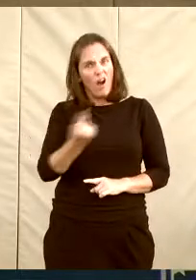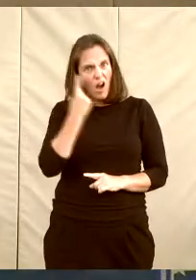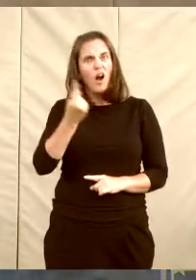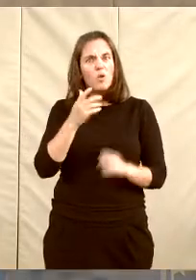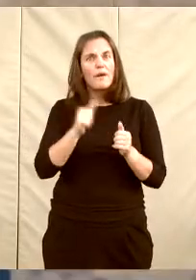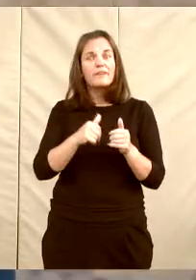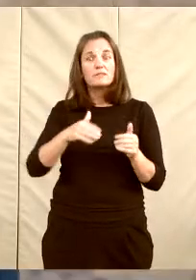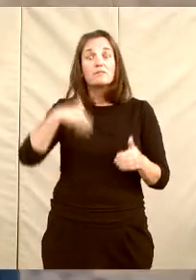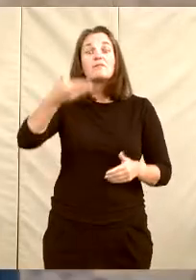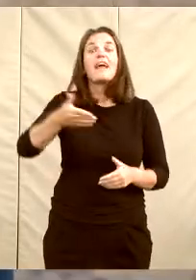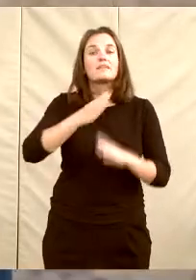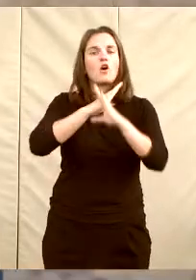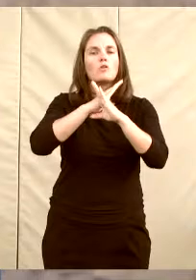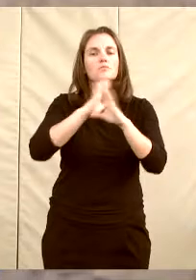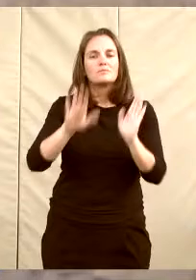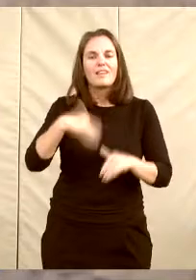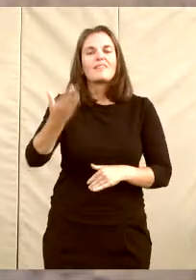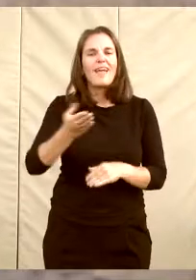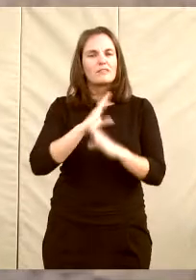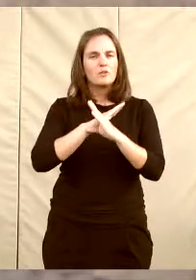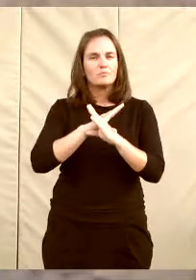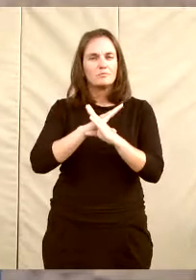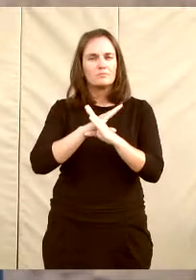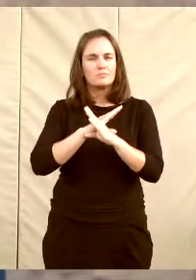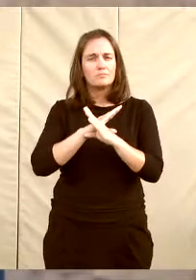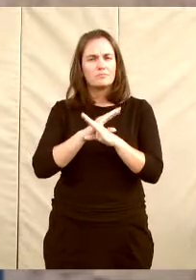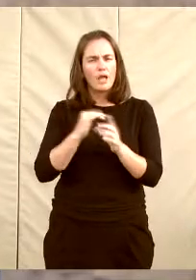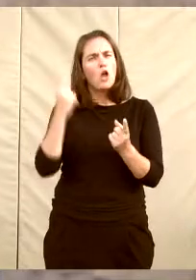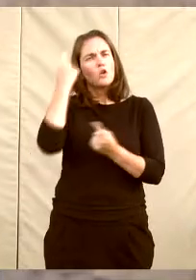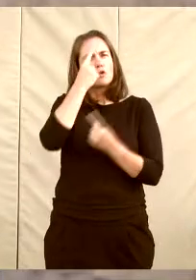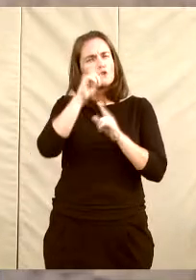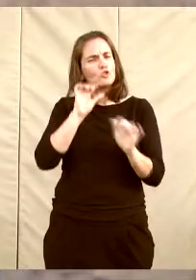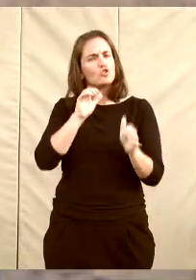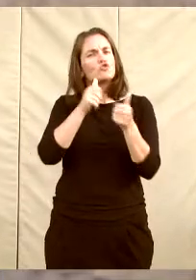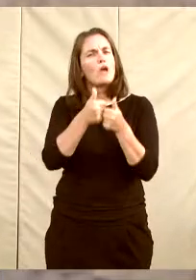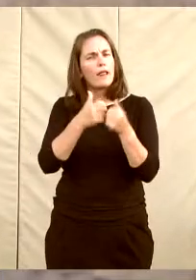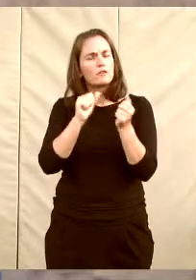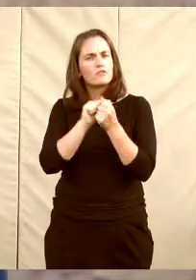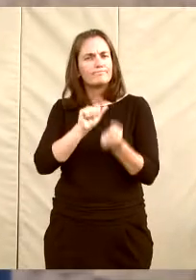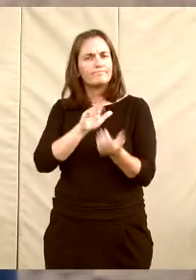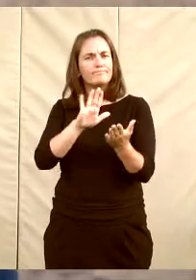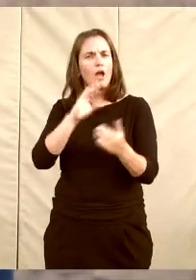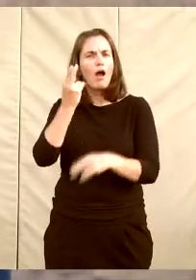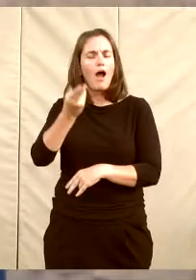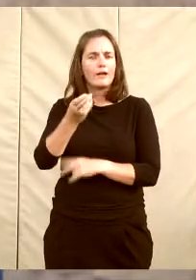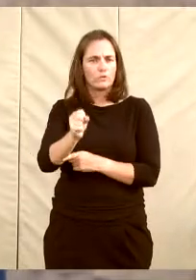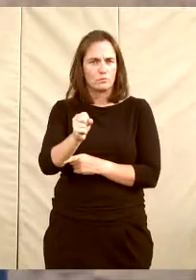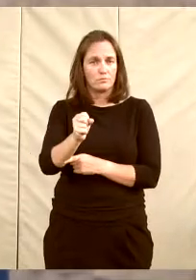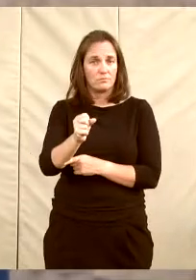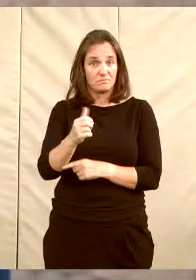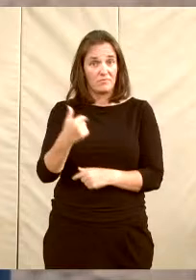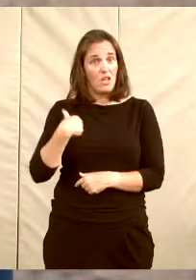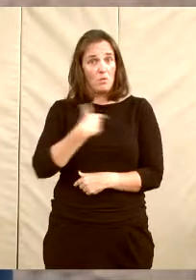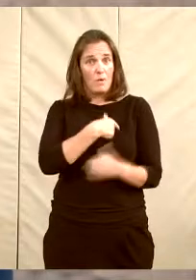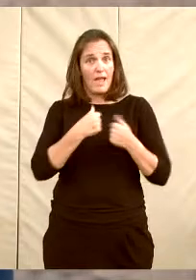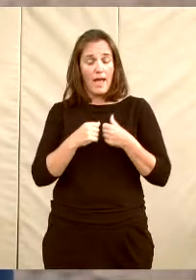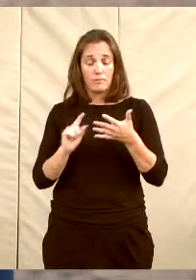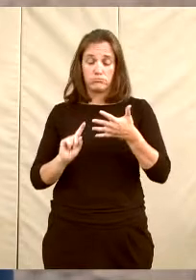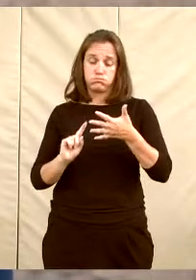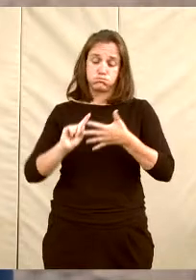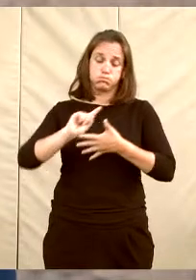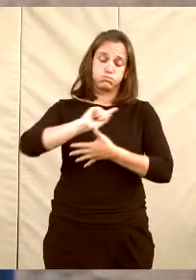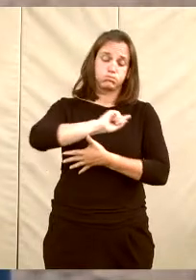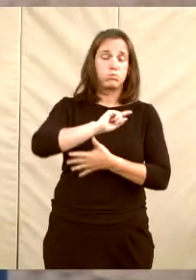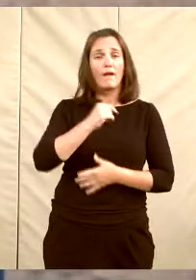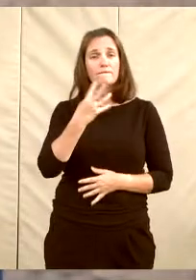challenge? I want you to consider the challenge of getting through high school. We've spent 4 years tackling it, and